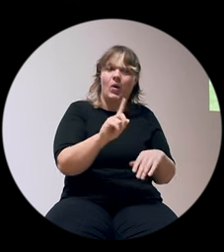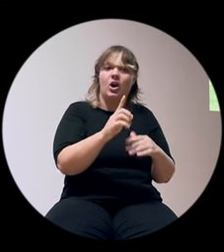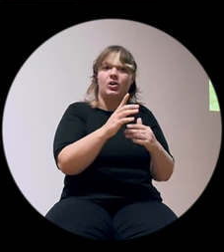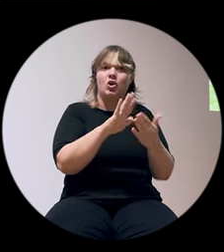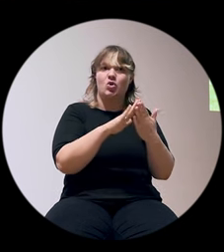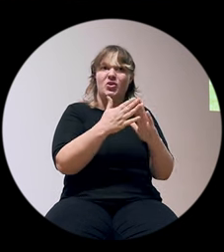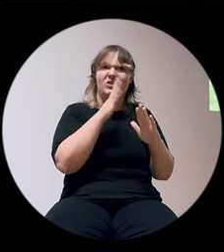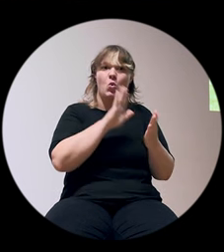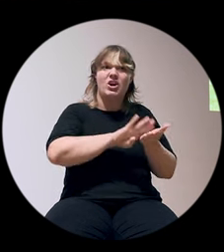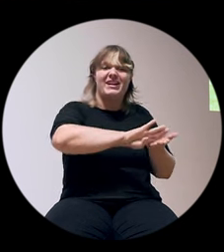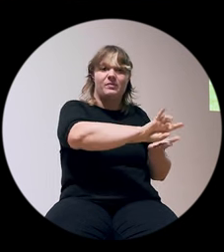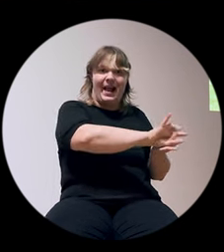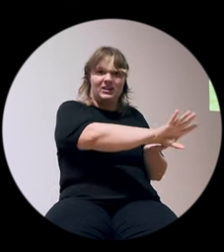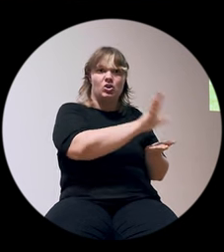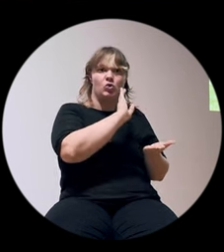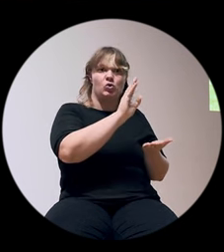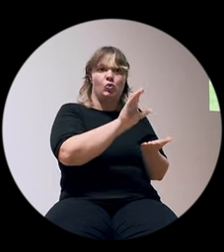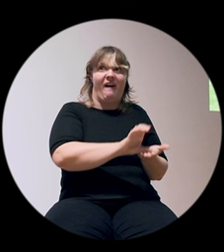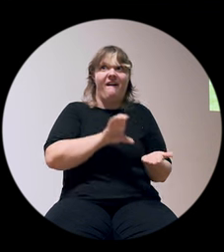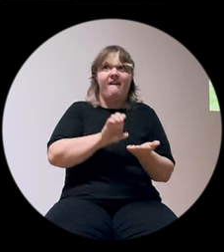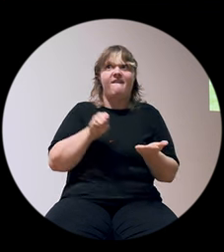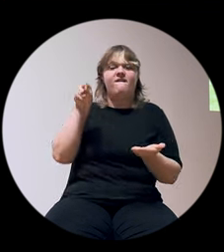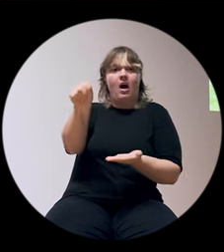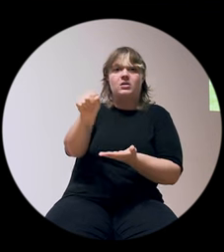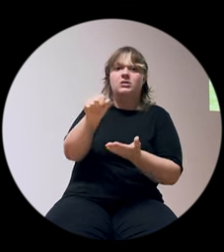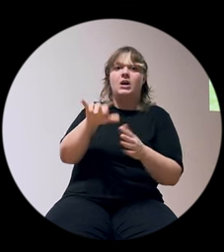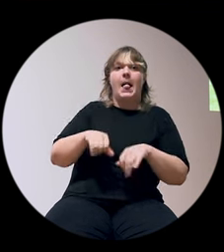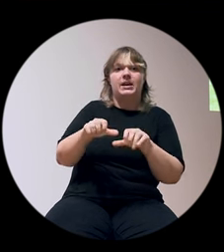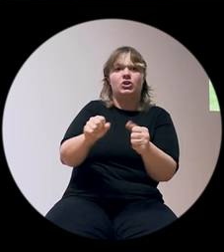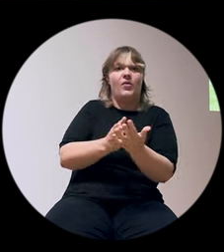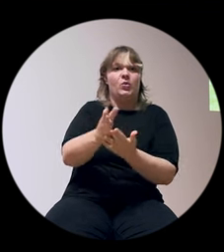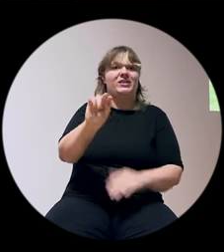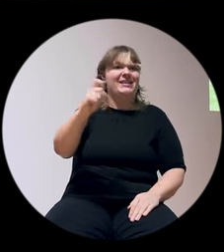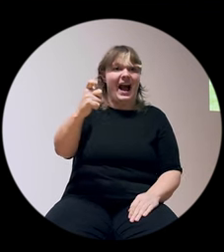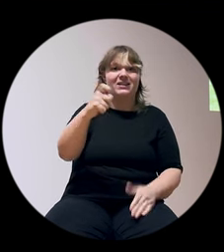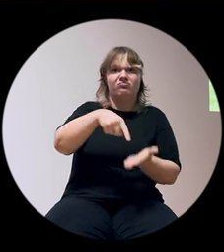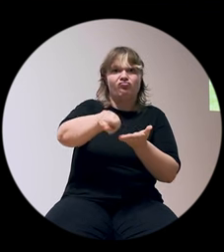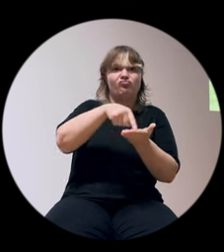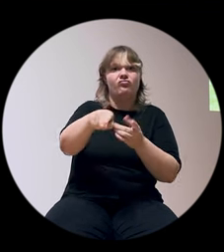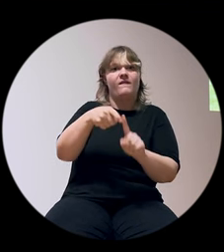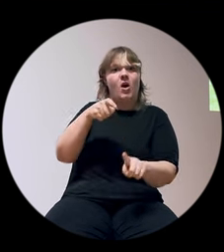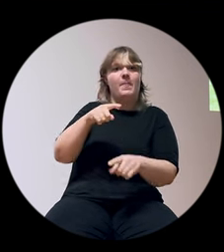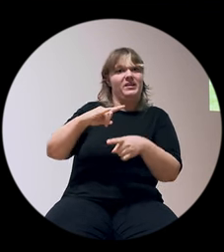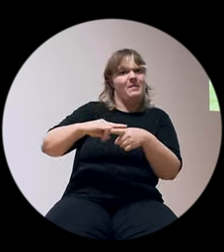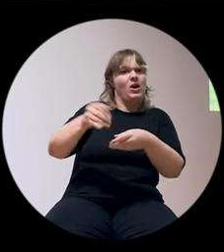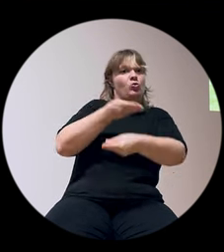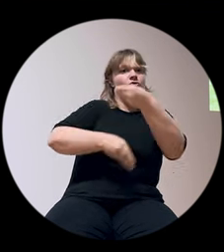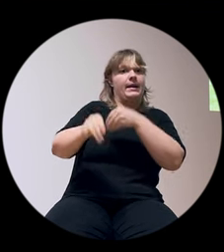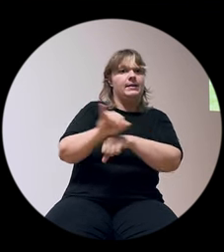displaced to fund colonization essentially through taxpaying, through taxes from this tobacco trade and